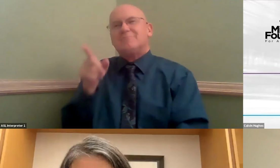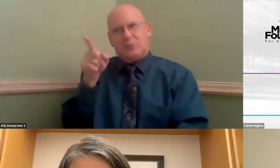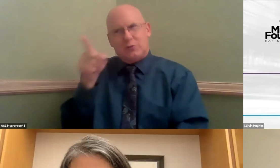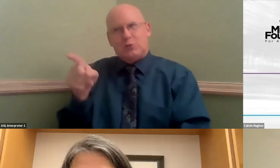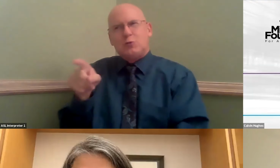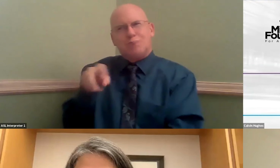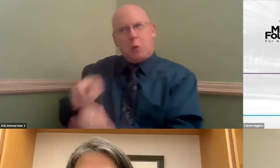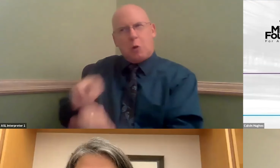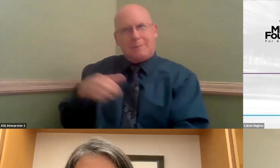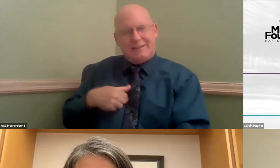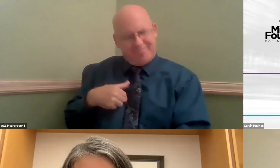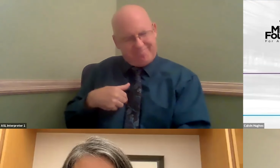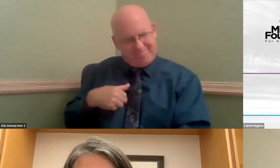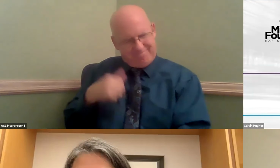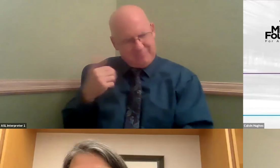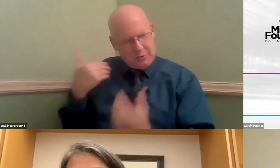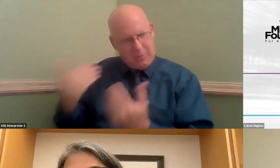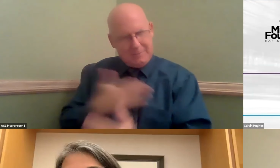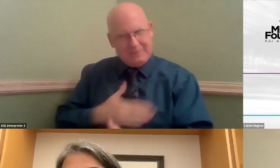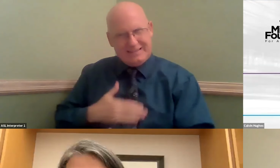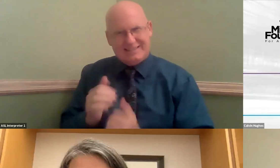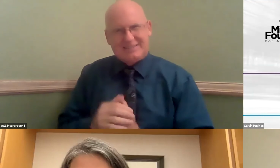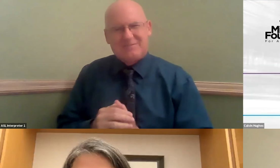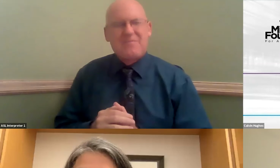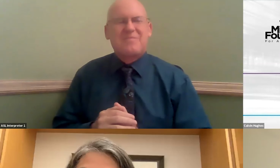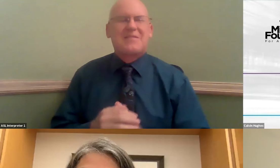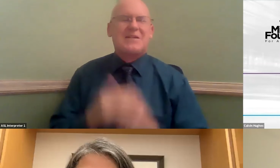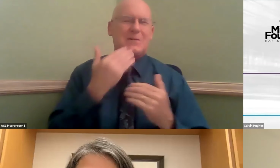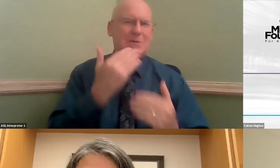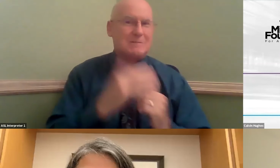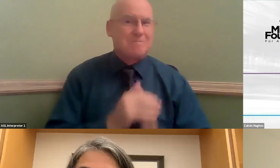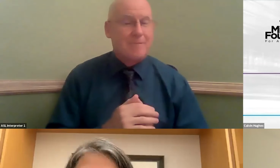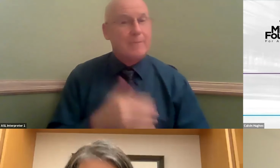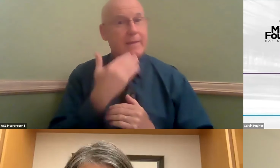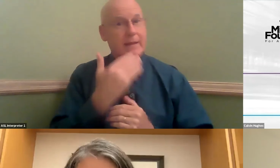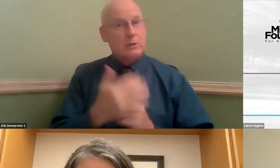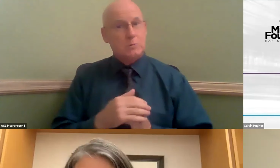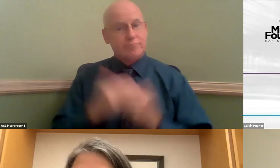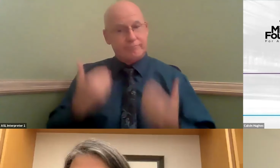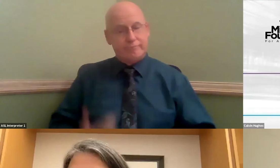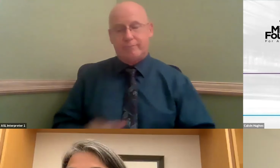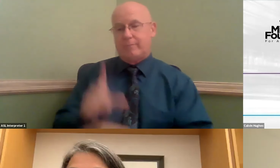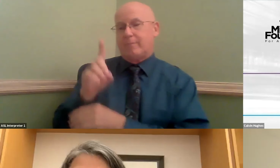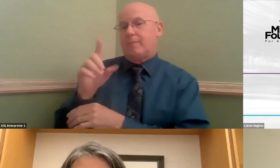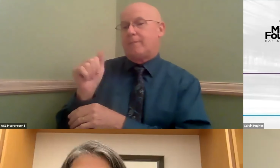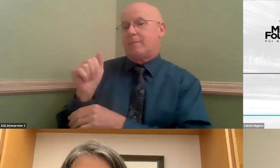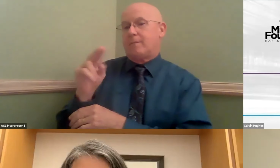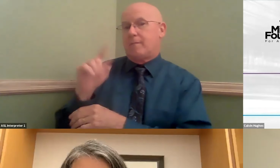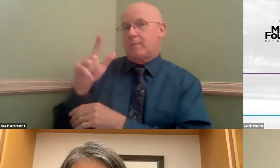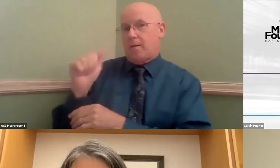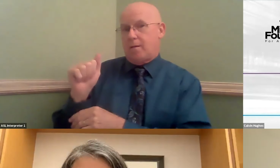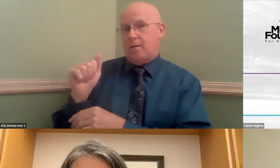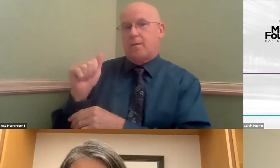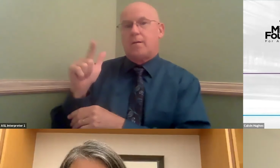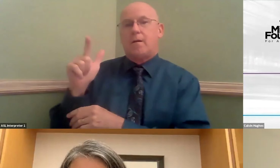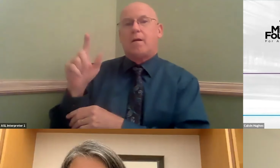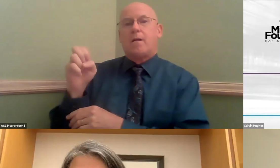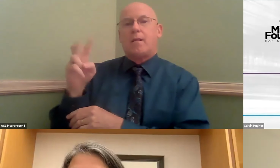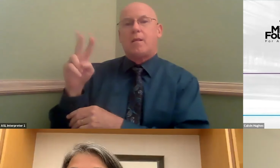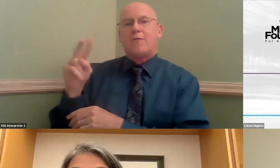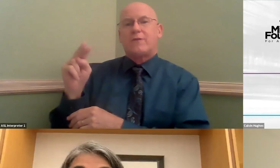me, absolutely. Go ahead, please. Well, very good. So again, thank you. I'm Daniella Levine Cava, and I'm proudly running to be your